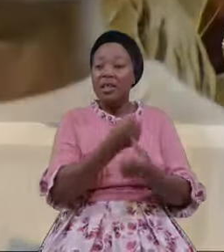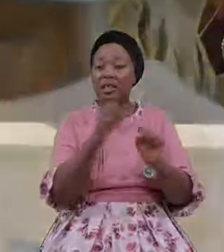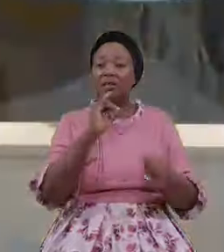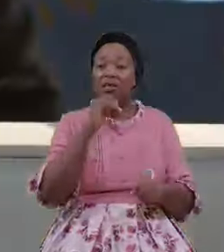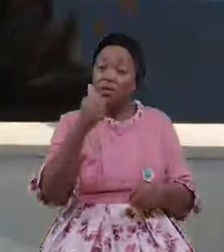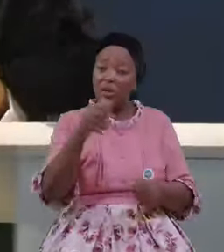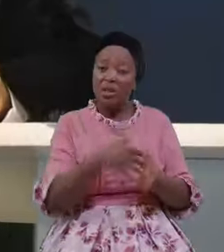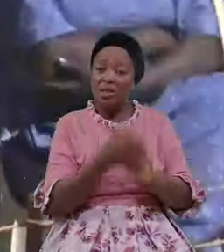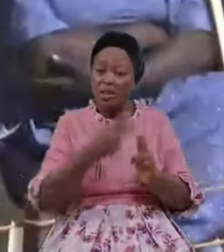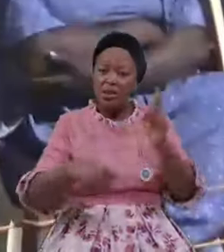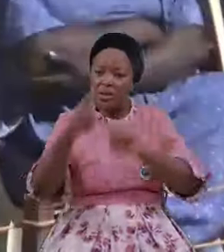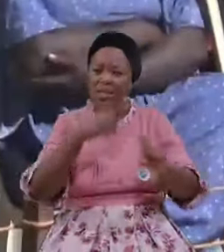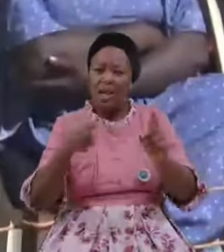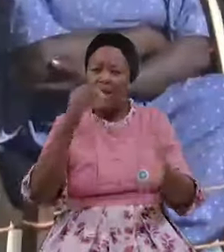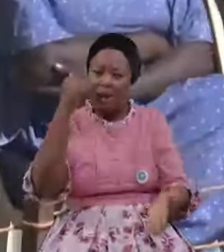amen there.